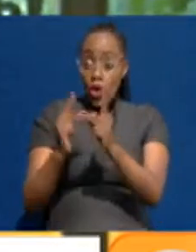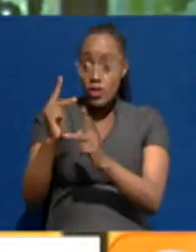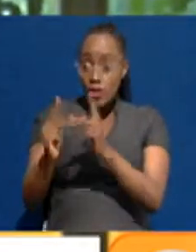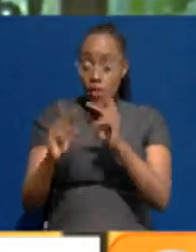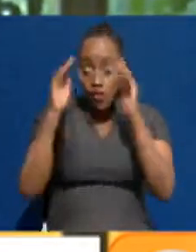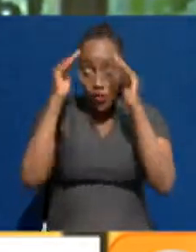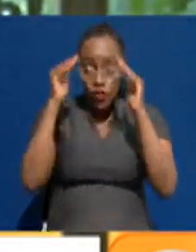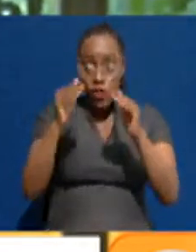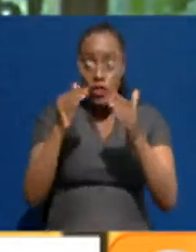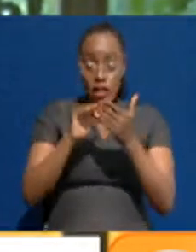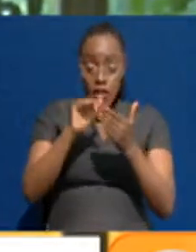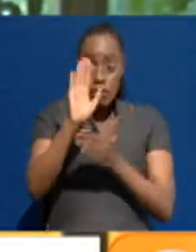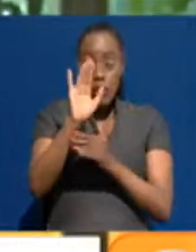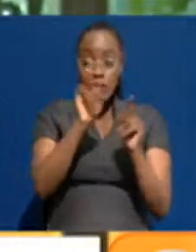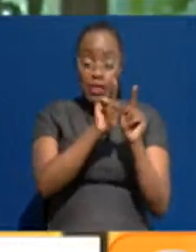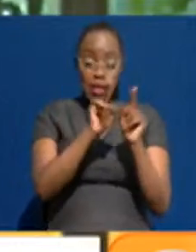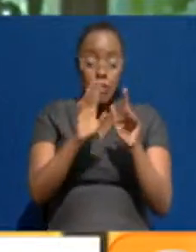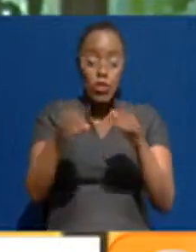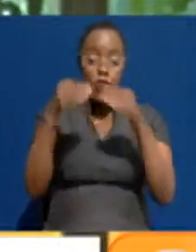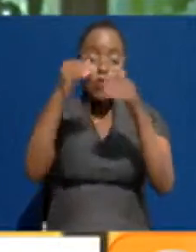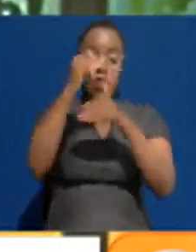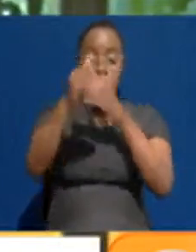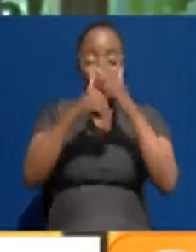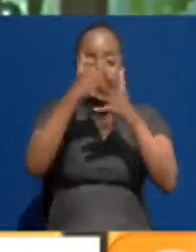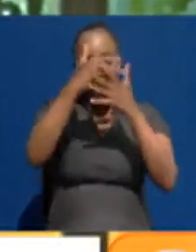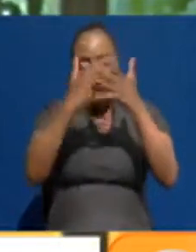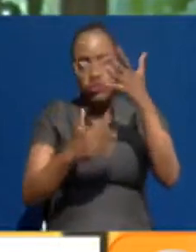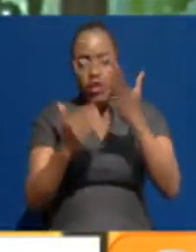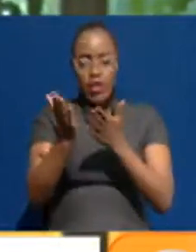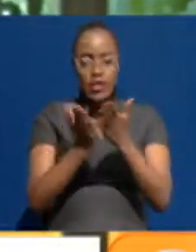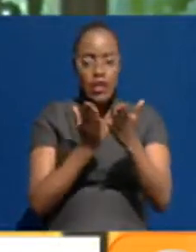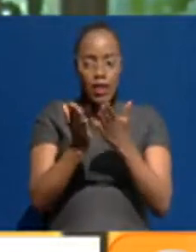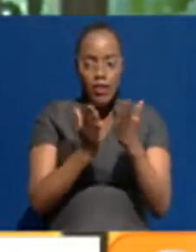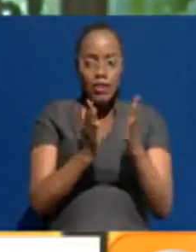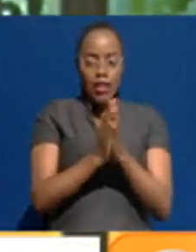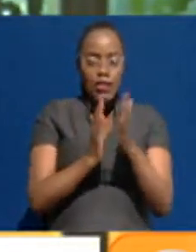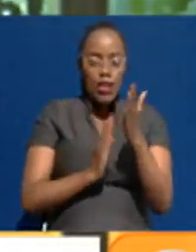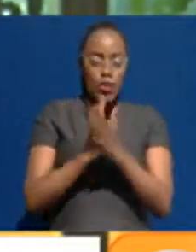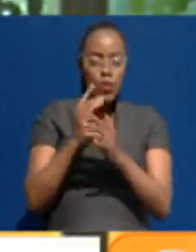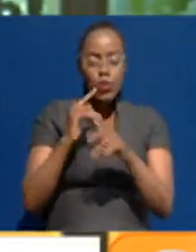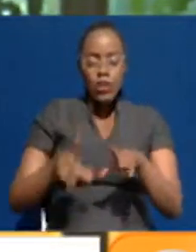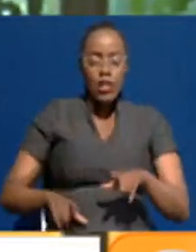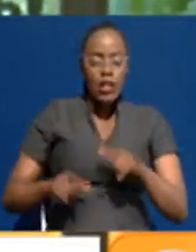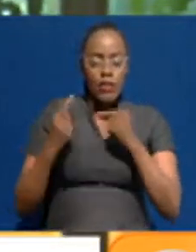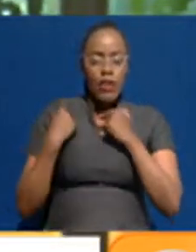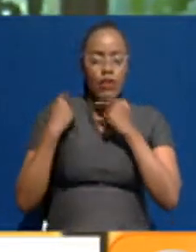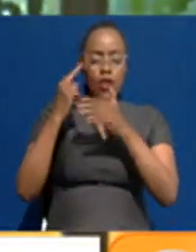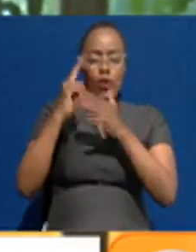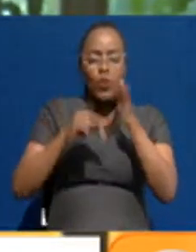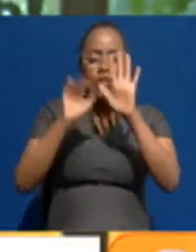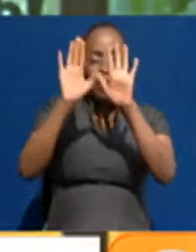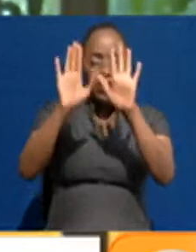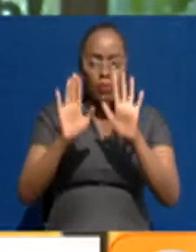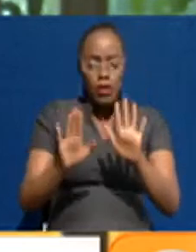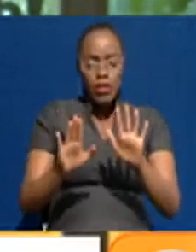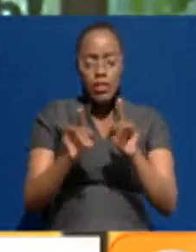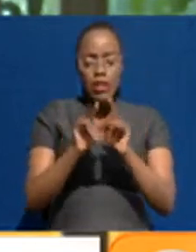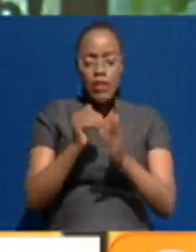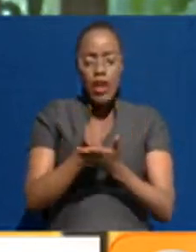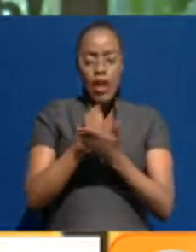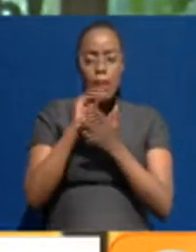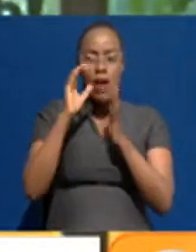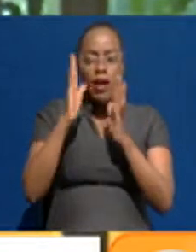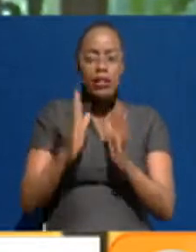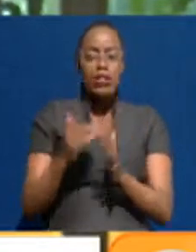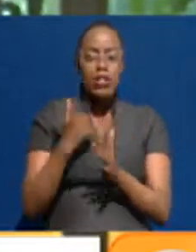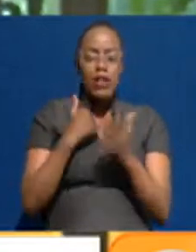for customers, like you said, you know, you provide them all these services, you know, throughout their lifetime. What's key in terms of just helping customers have